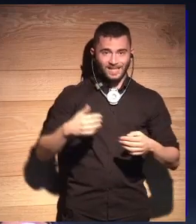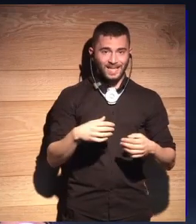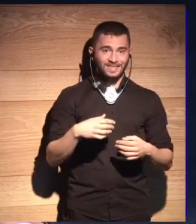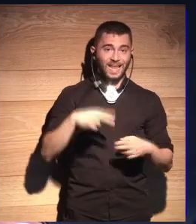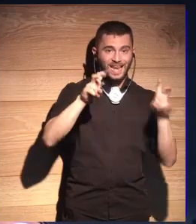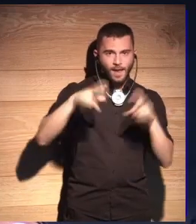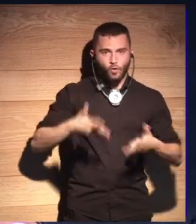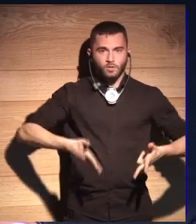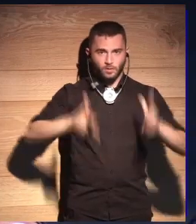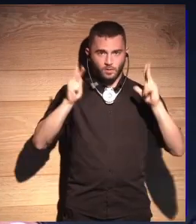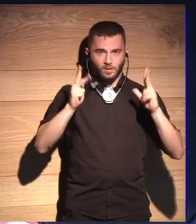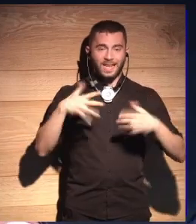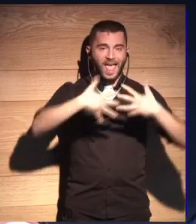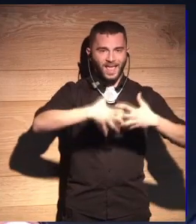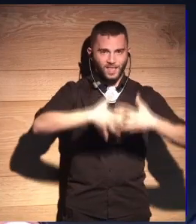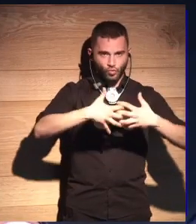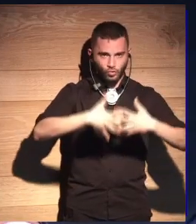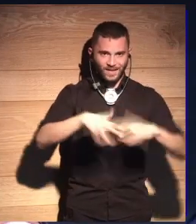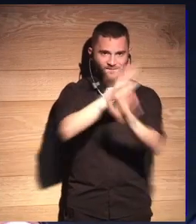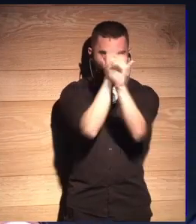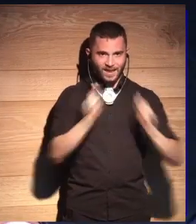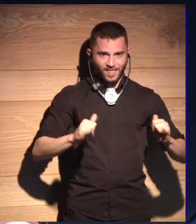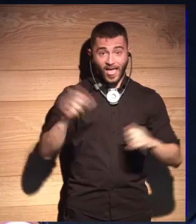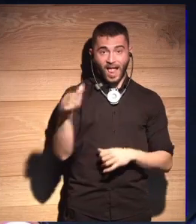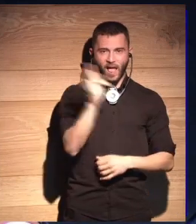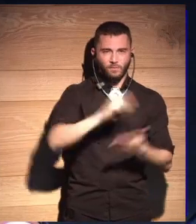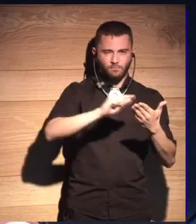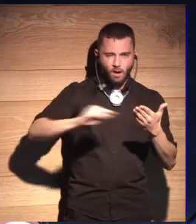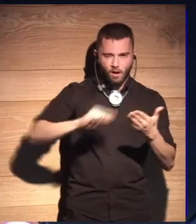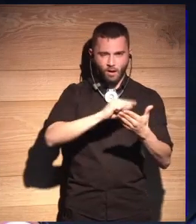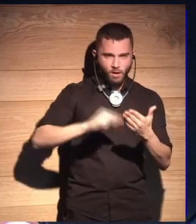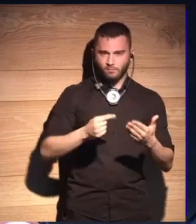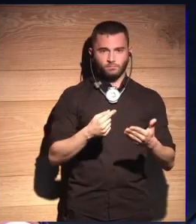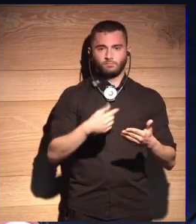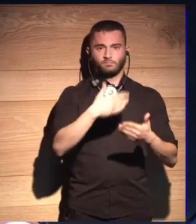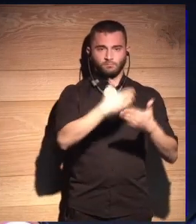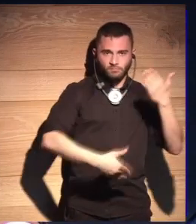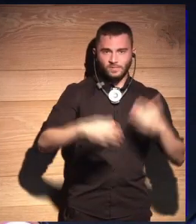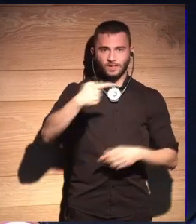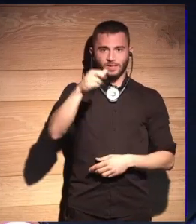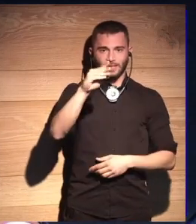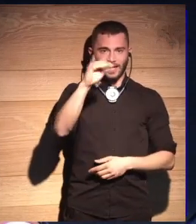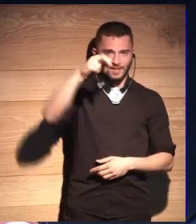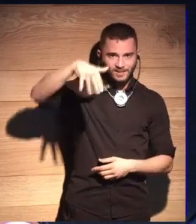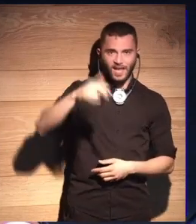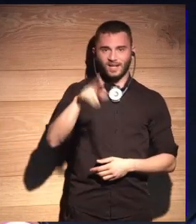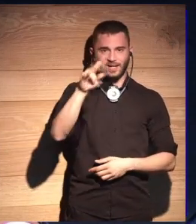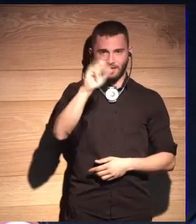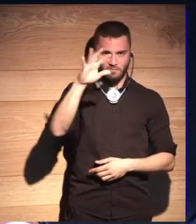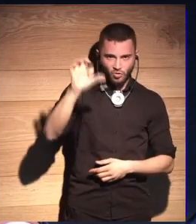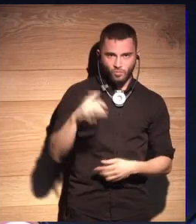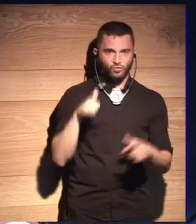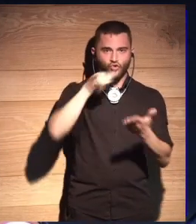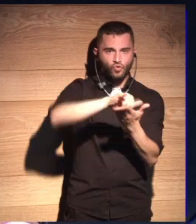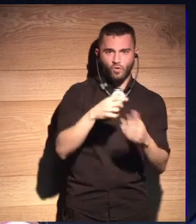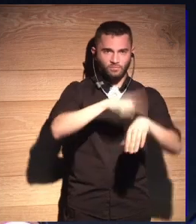of Neoliberalism and The Happiness Industry. He has also written for The Guardian, Newell's